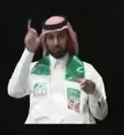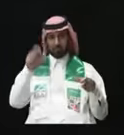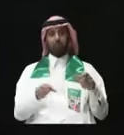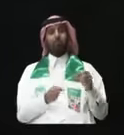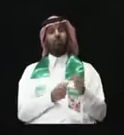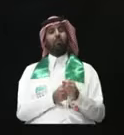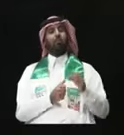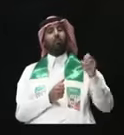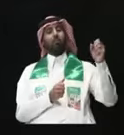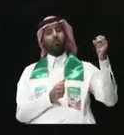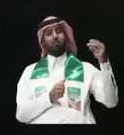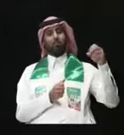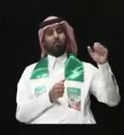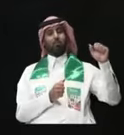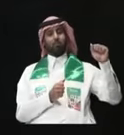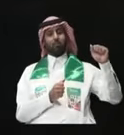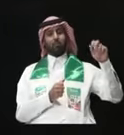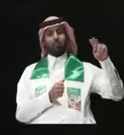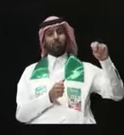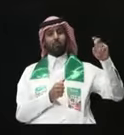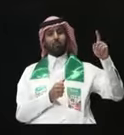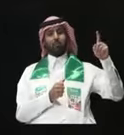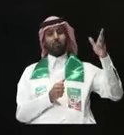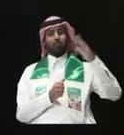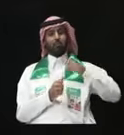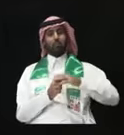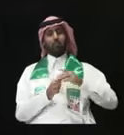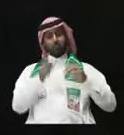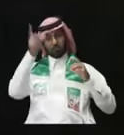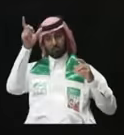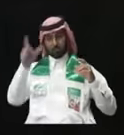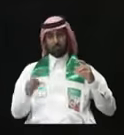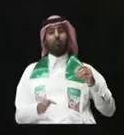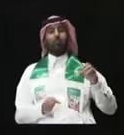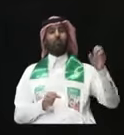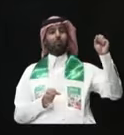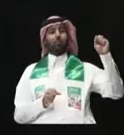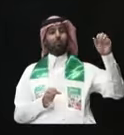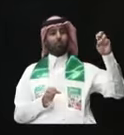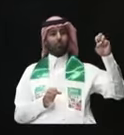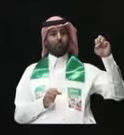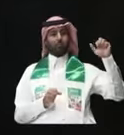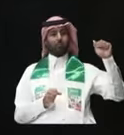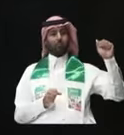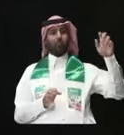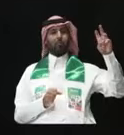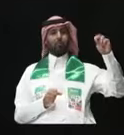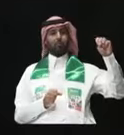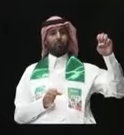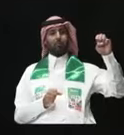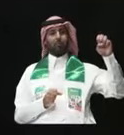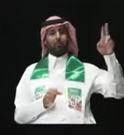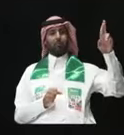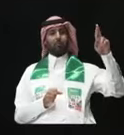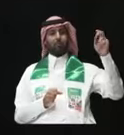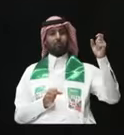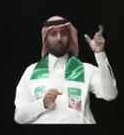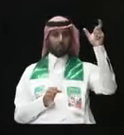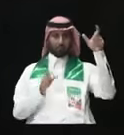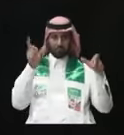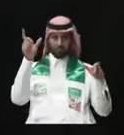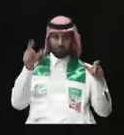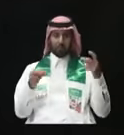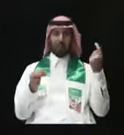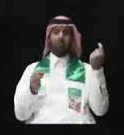can flip through your book until you get to page 11, and you just to